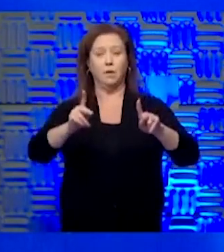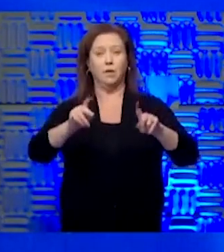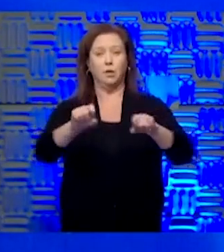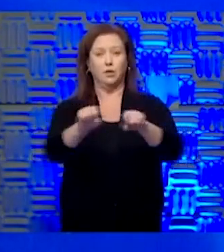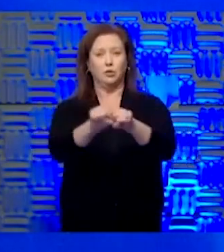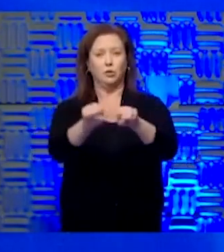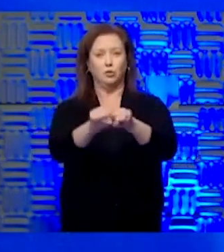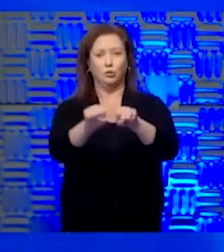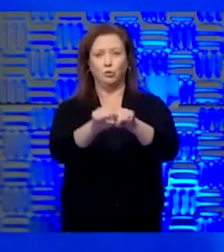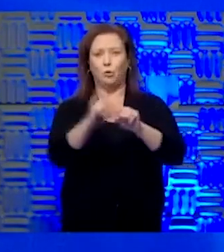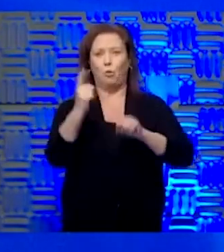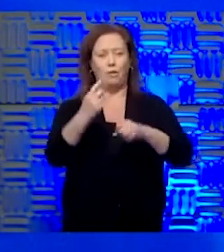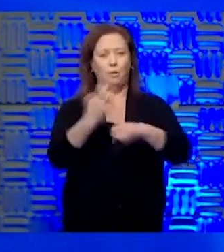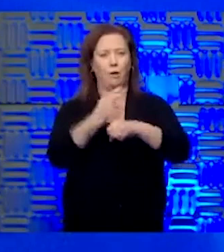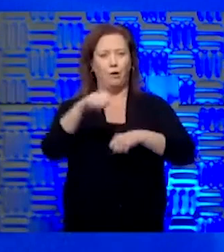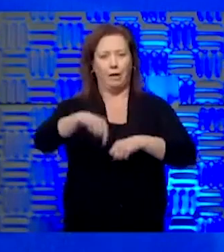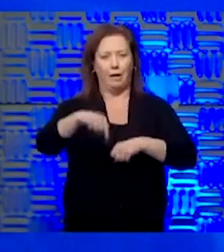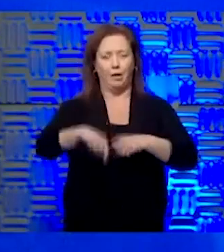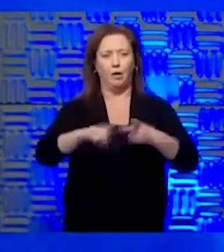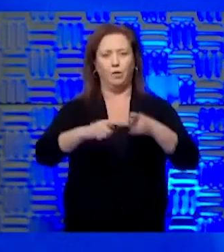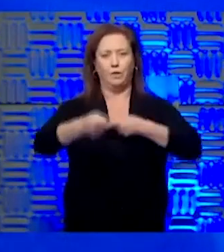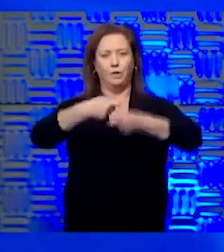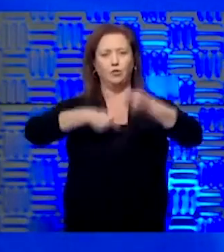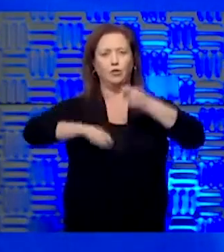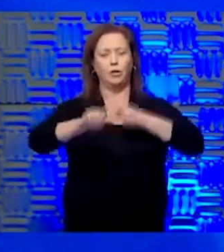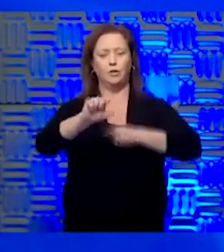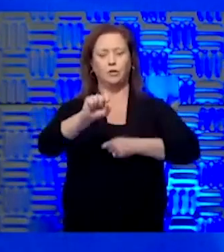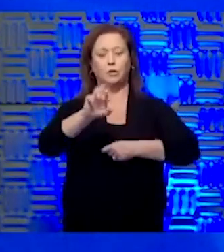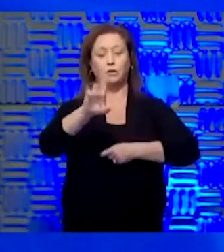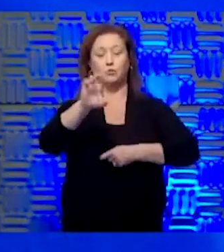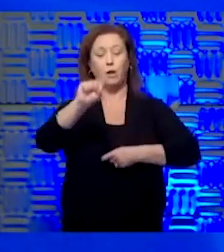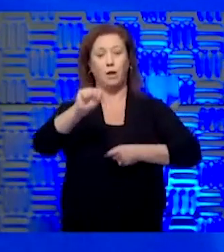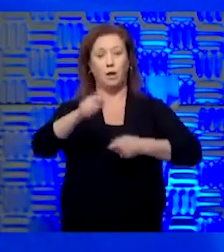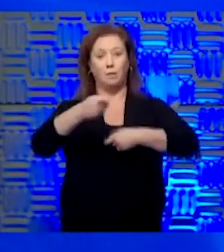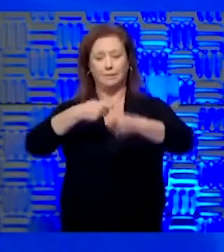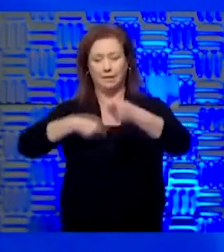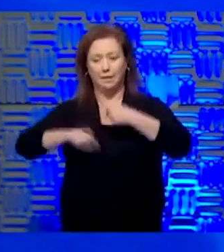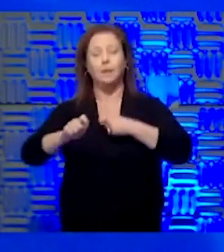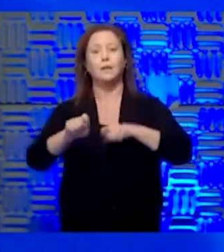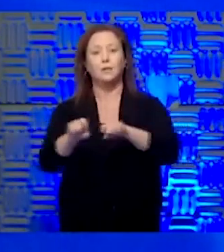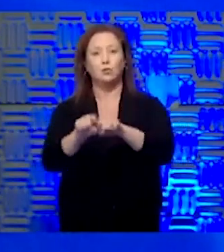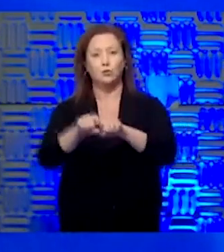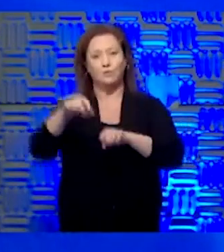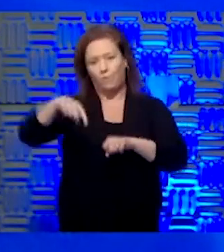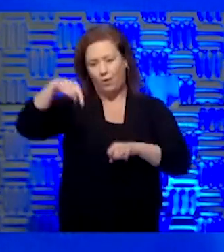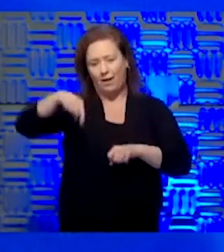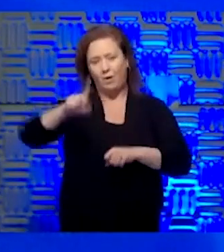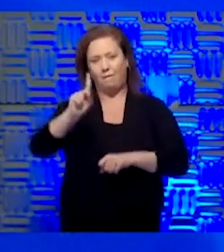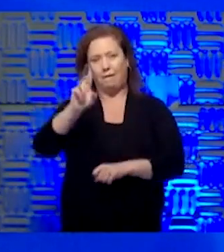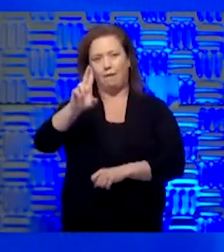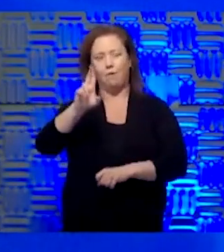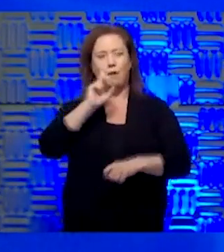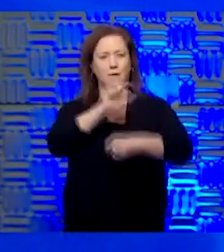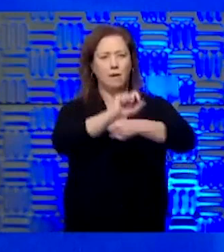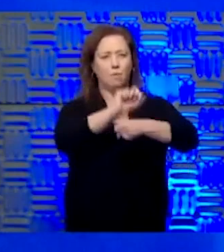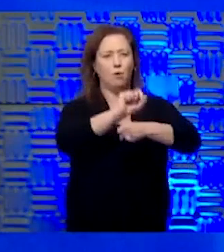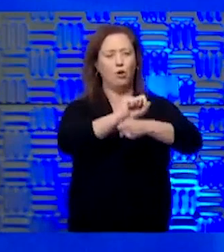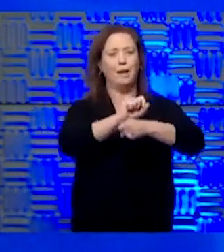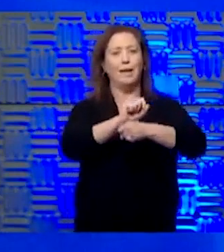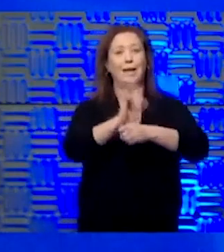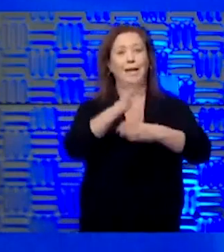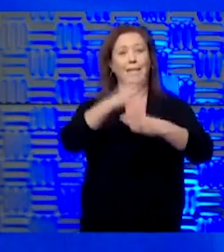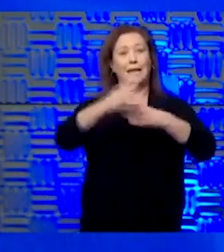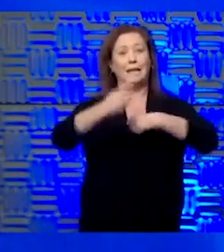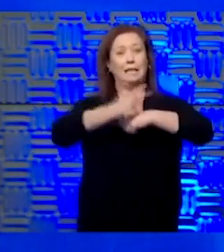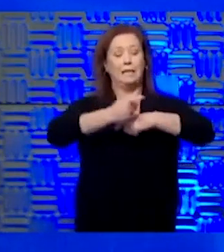shoes that they only wear here, they change into scrubs when they get here, they put on their shoes they only wear here, and then they go do about their work, and then at the end of the